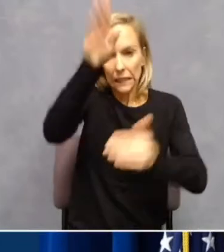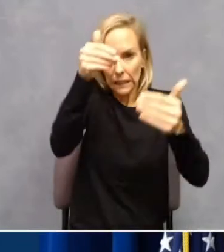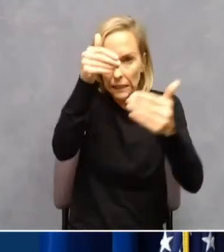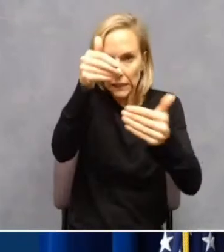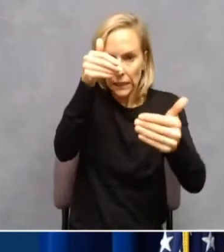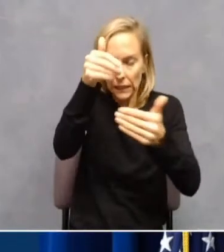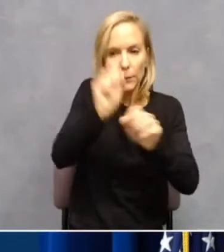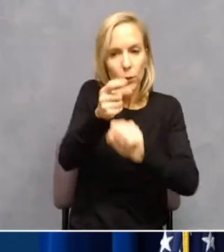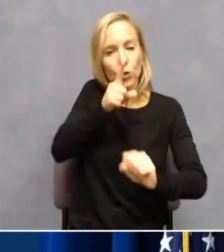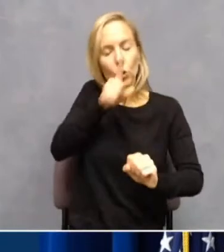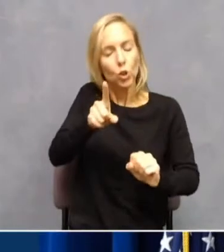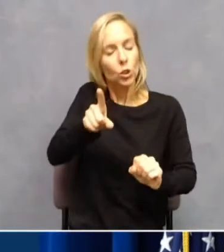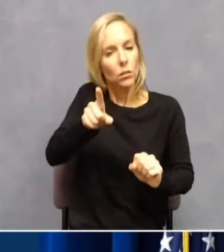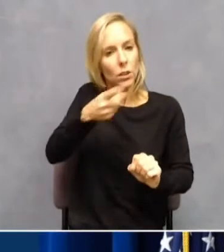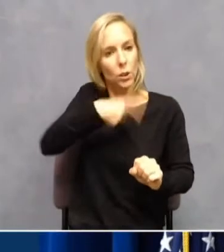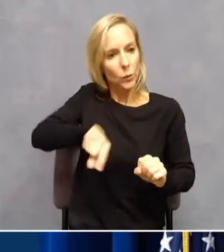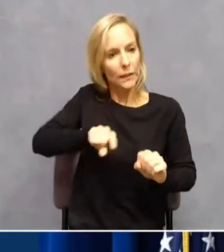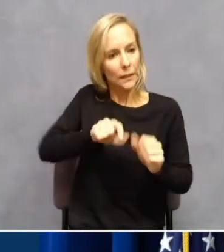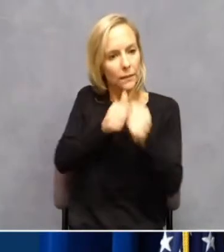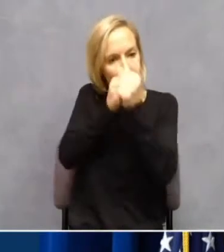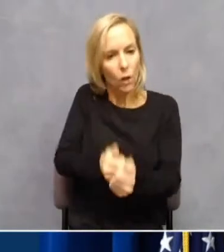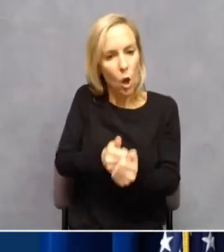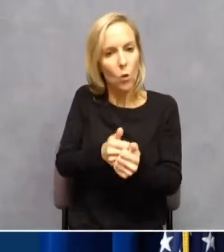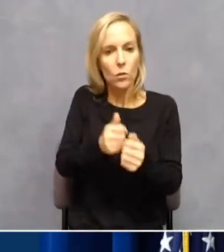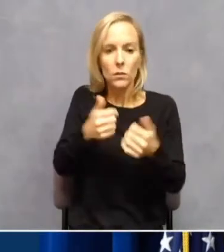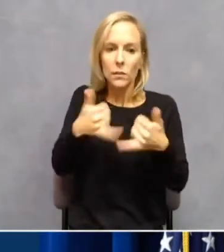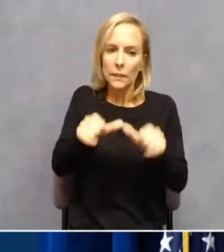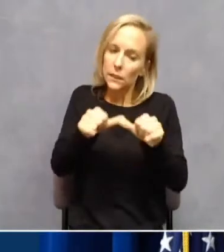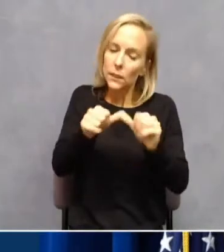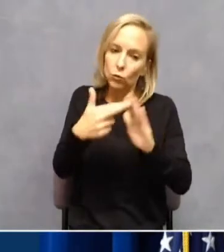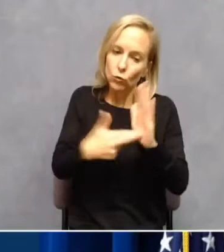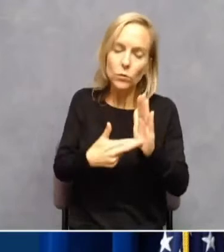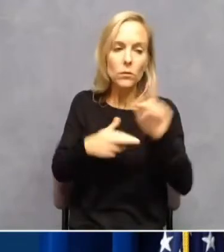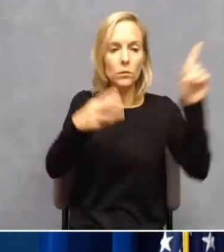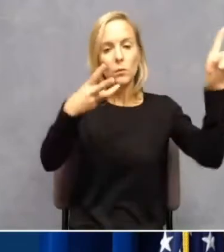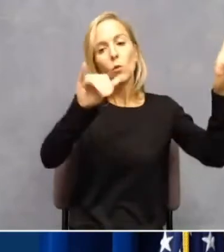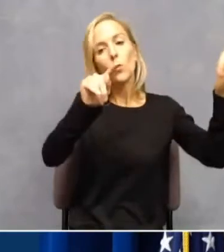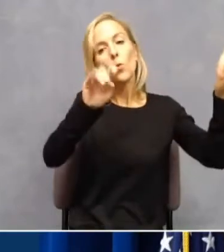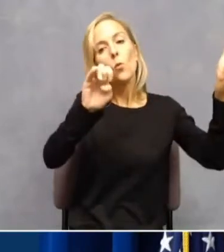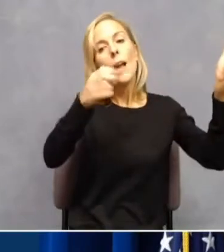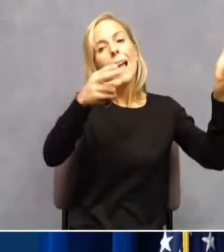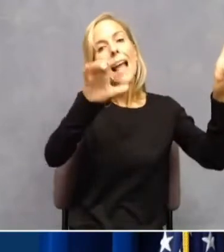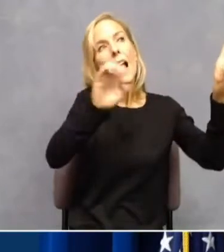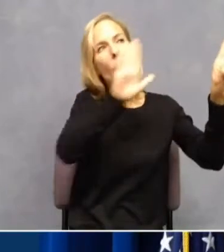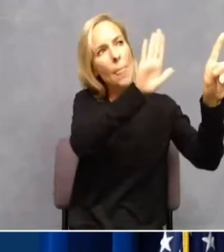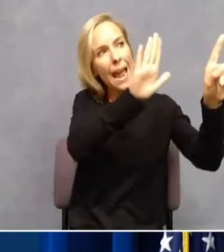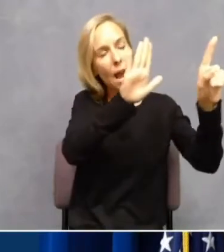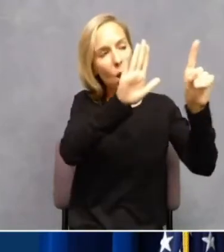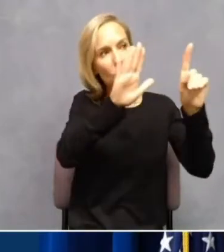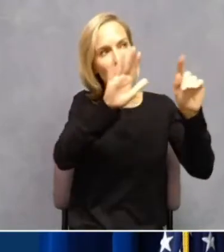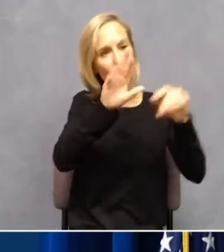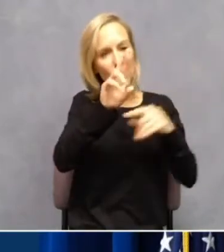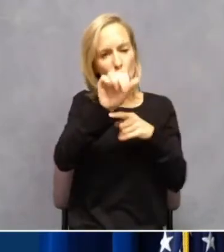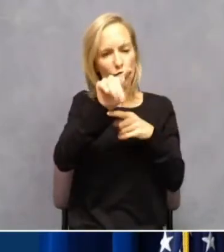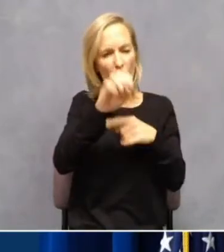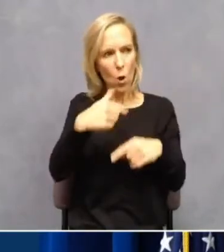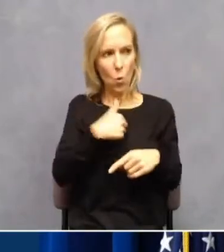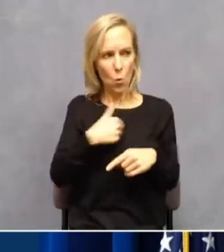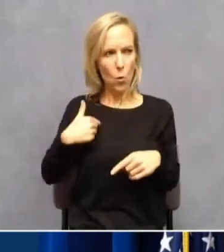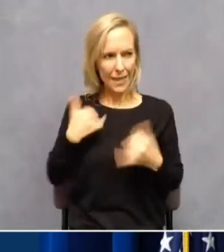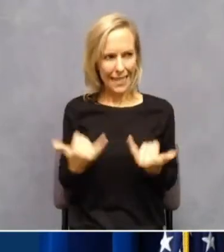that we do the same here. The White House thinks on their incident rates that right now we're about the 12th in the